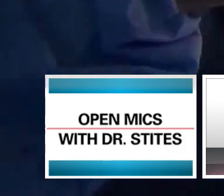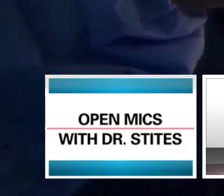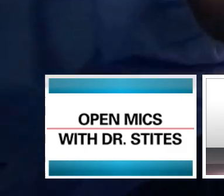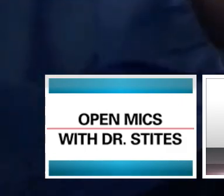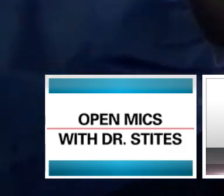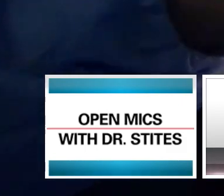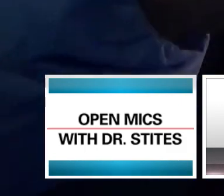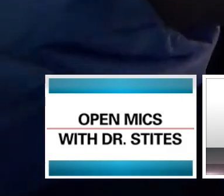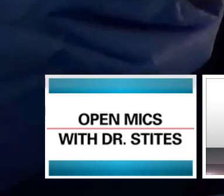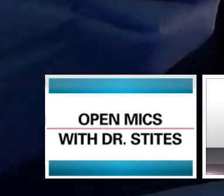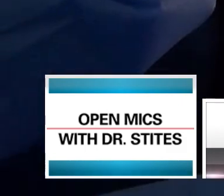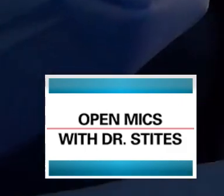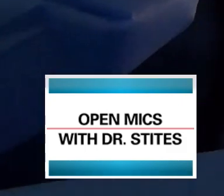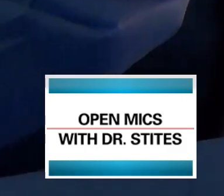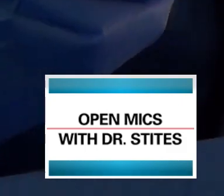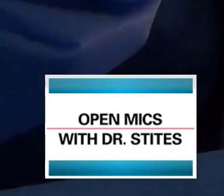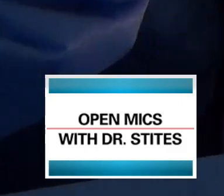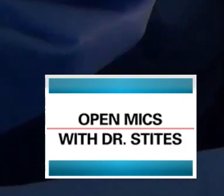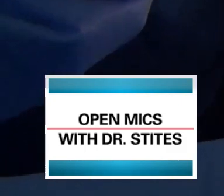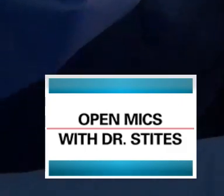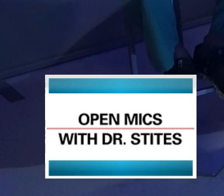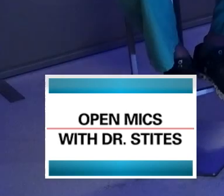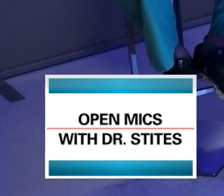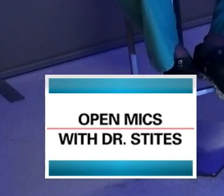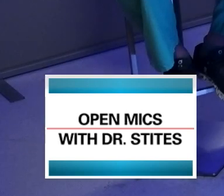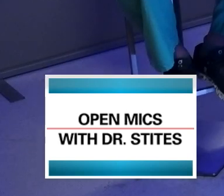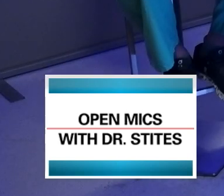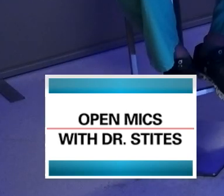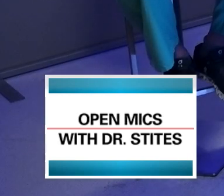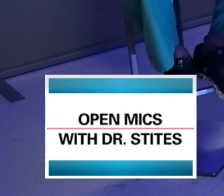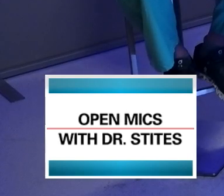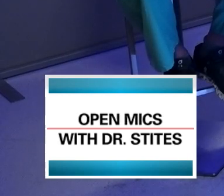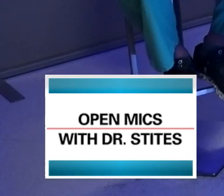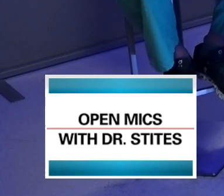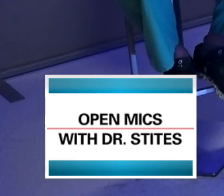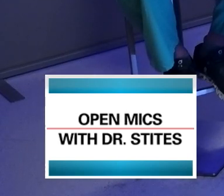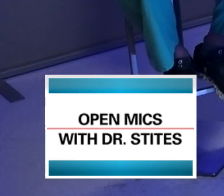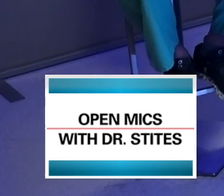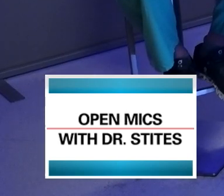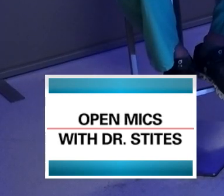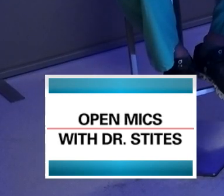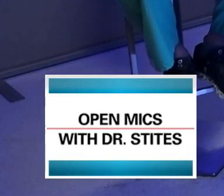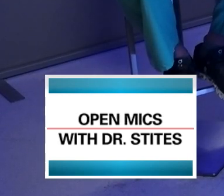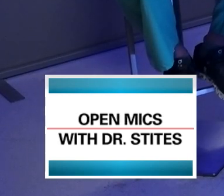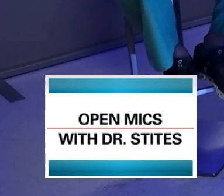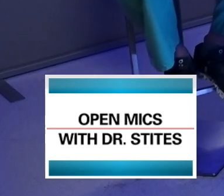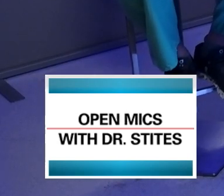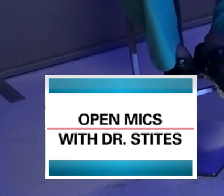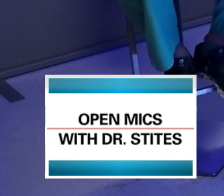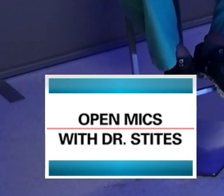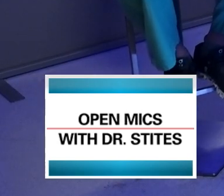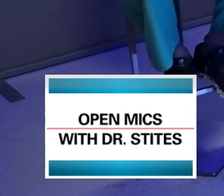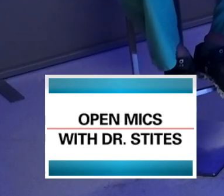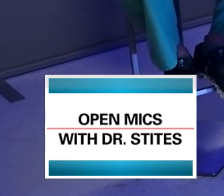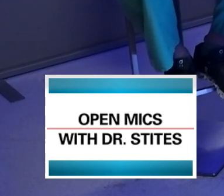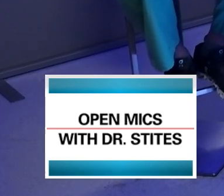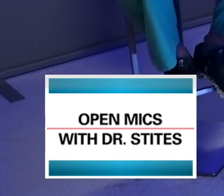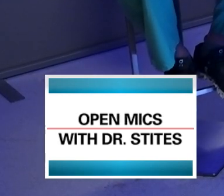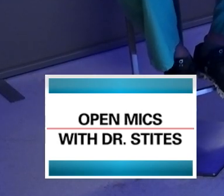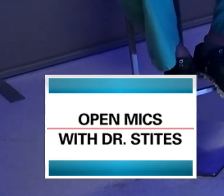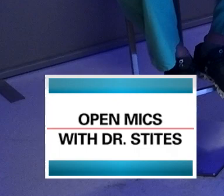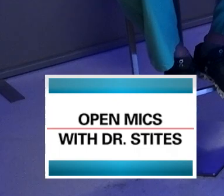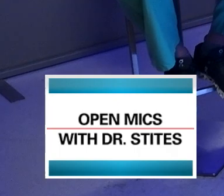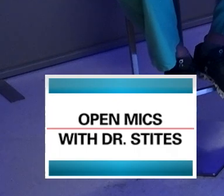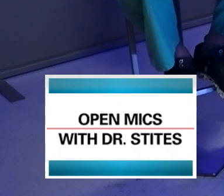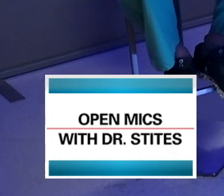over organ allocation is far from over. Joining us in the studio, I am surrounded by transplant people, folks.